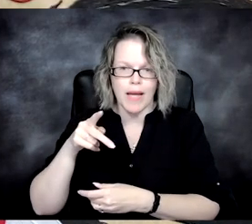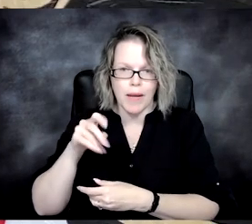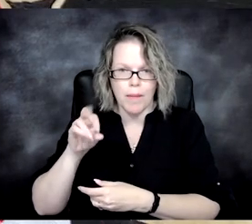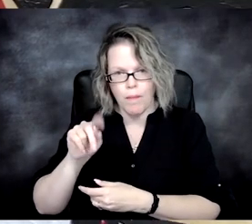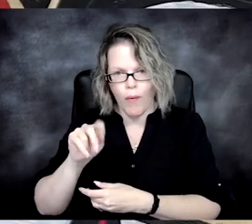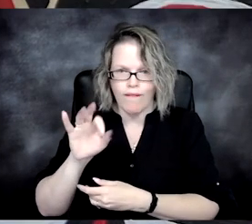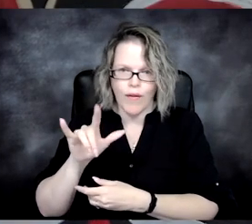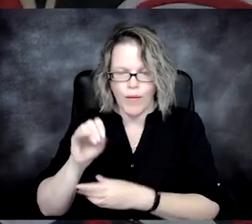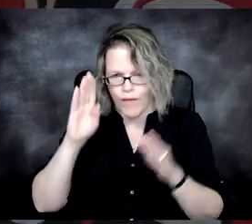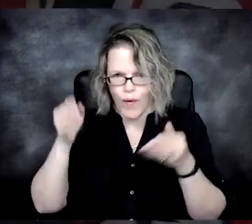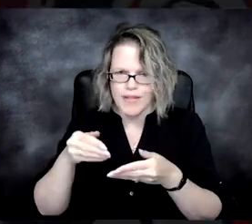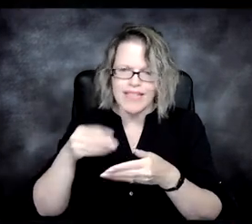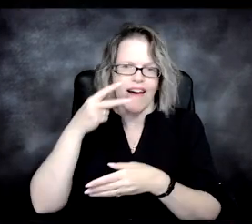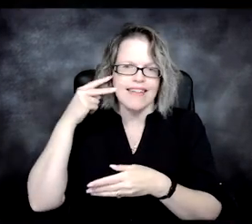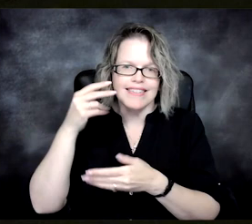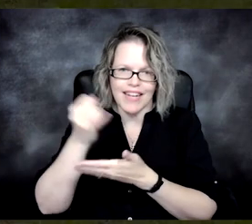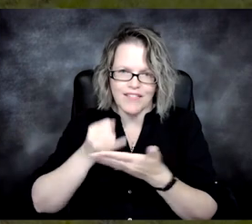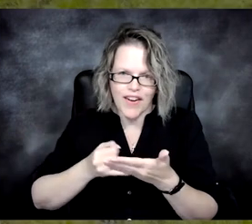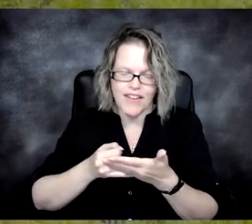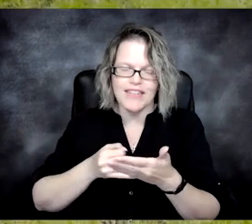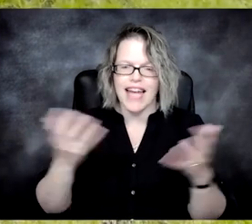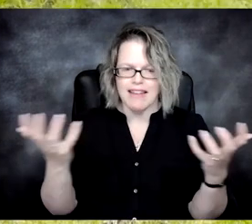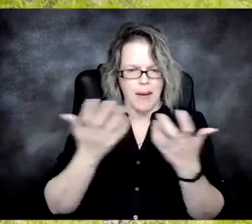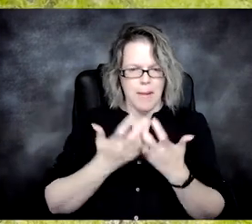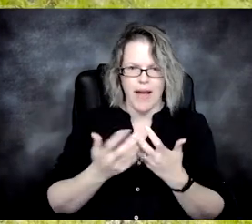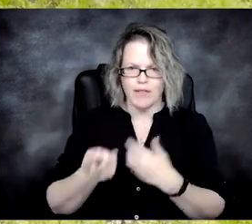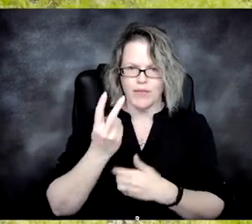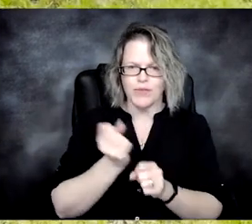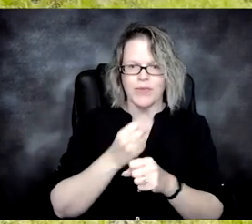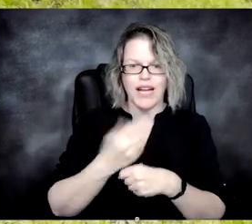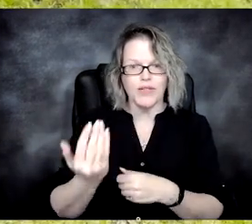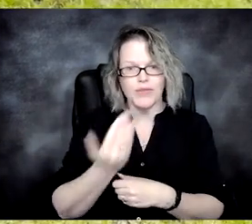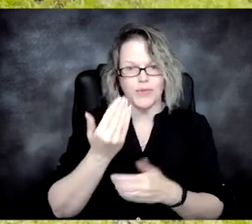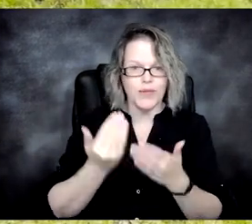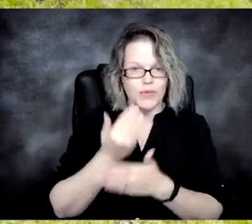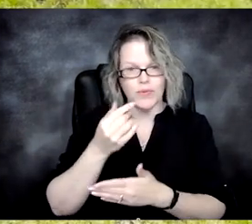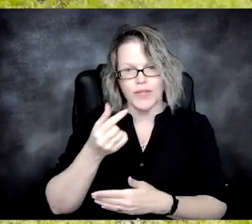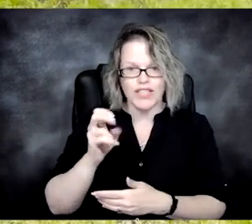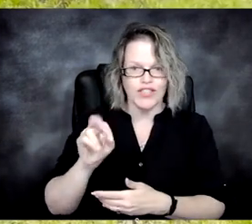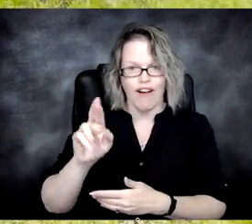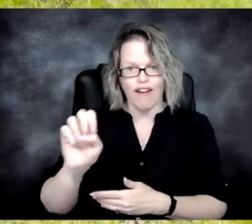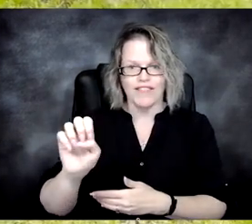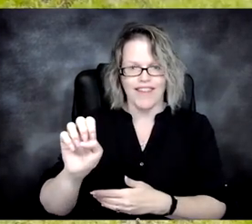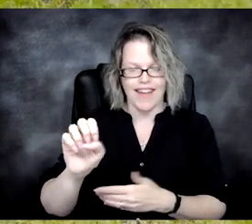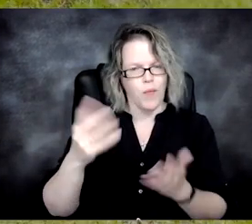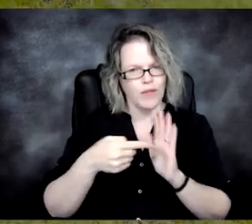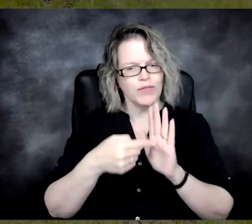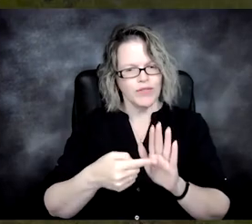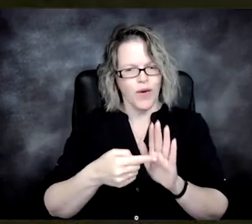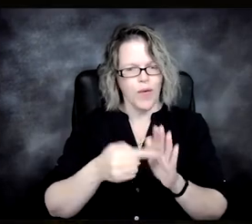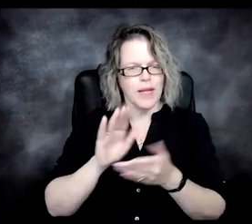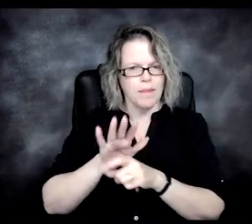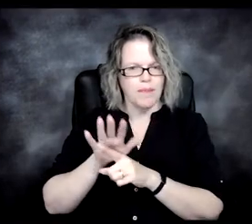traditional and contemporary Native art, and combining the two ideas to be able to create a new genre that is reflects more of what you see in the powwow scene